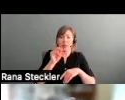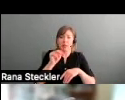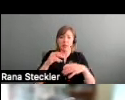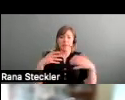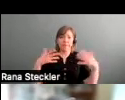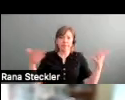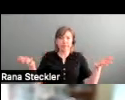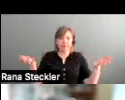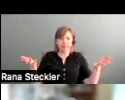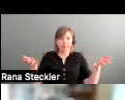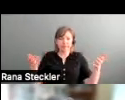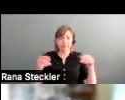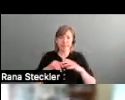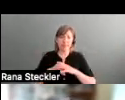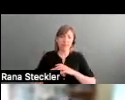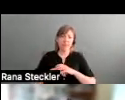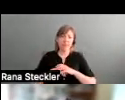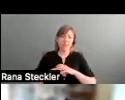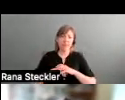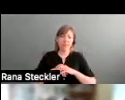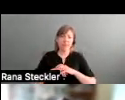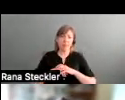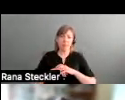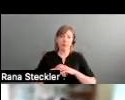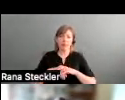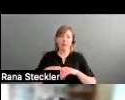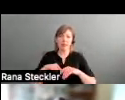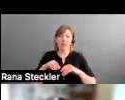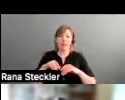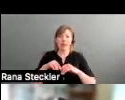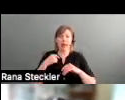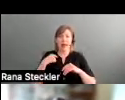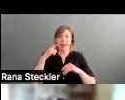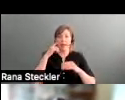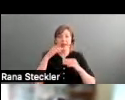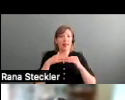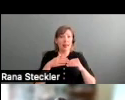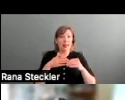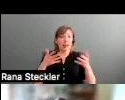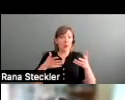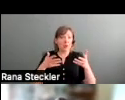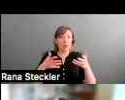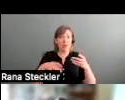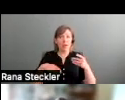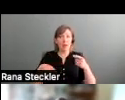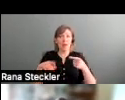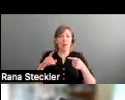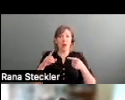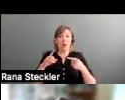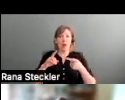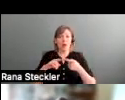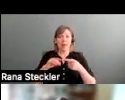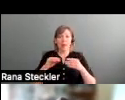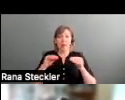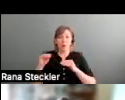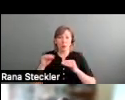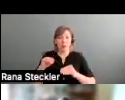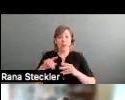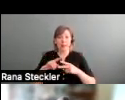led to deinstitutionalization as abolition? And I think that what led to it were the